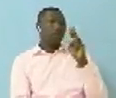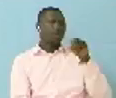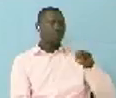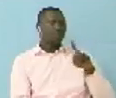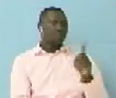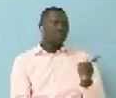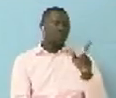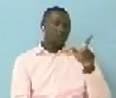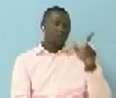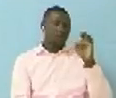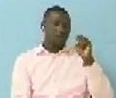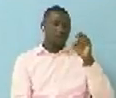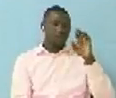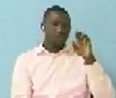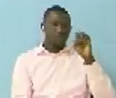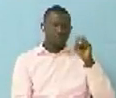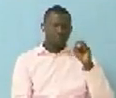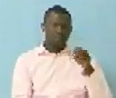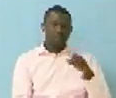Just before the break,